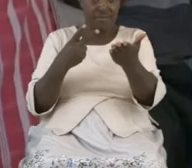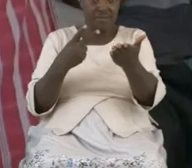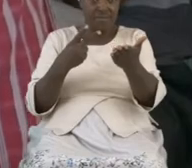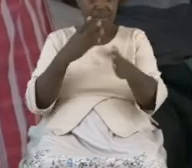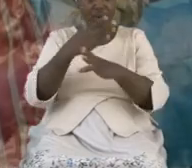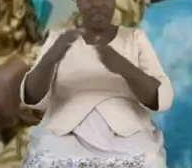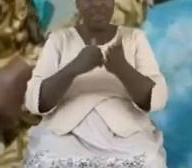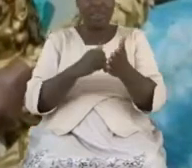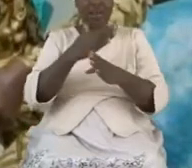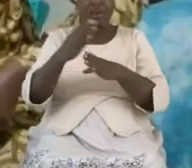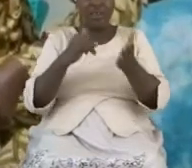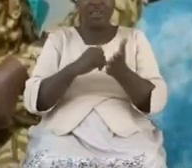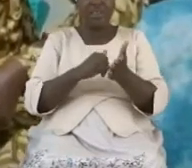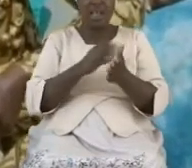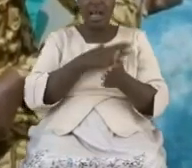tell me.